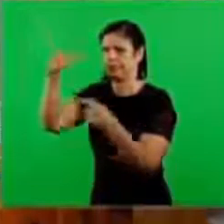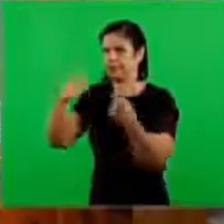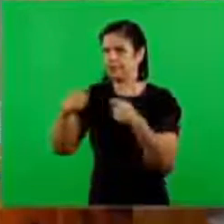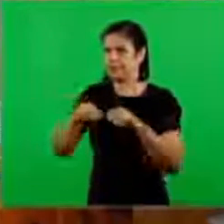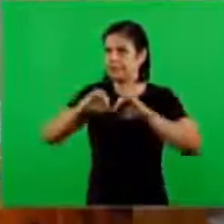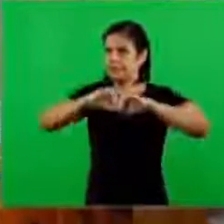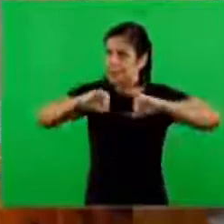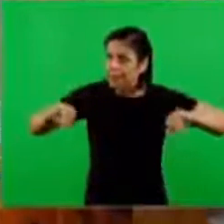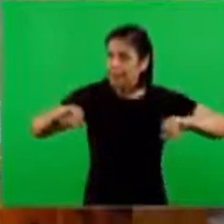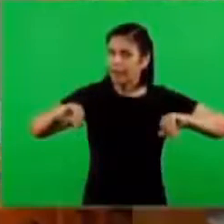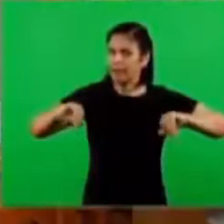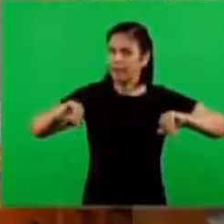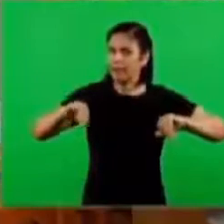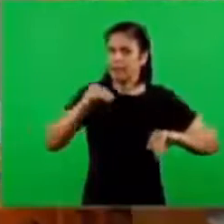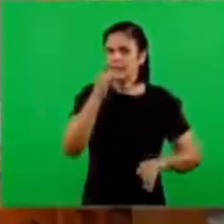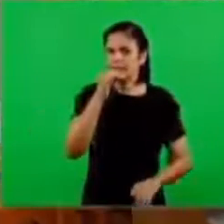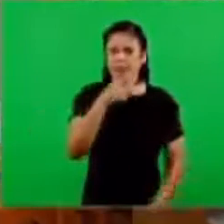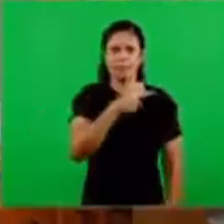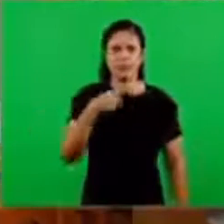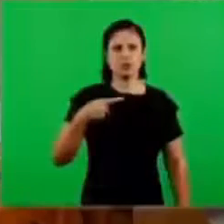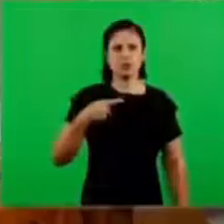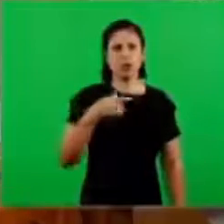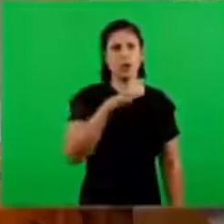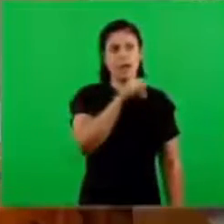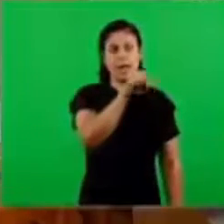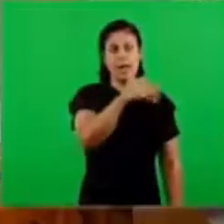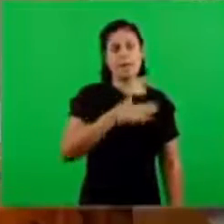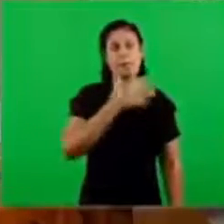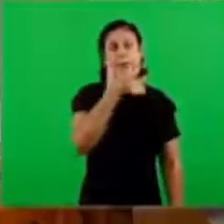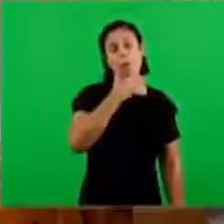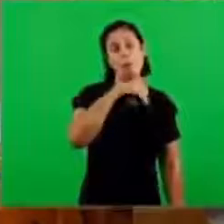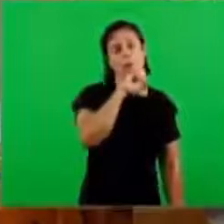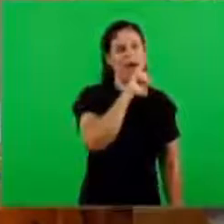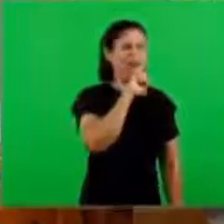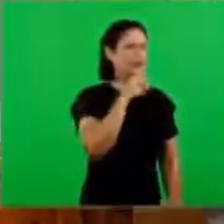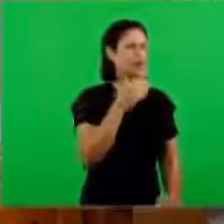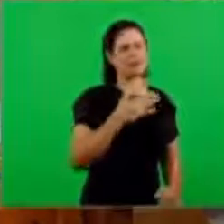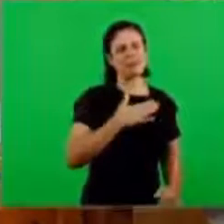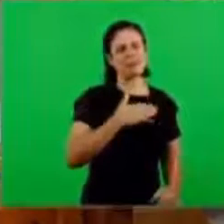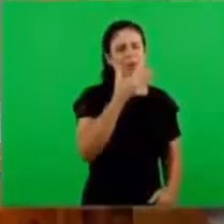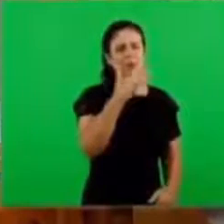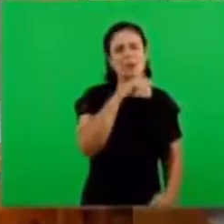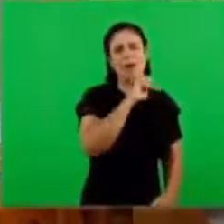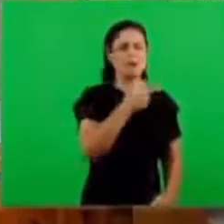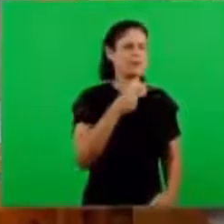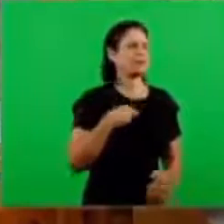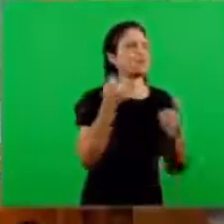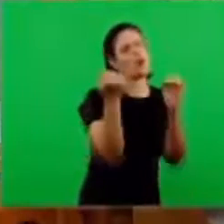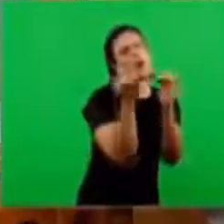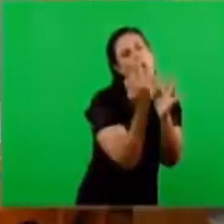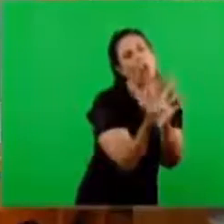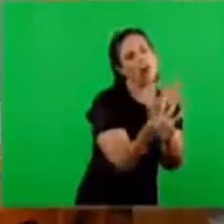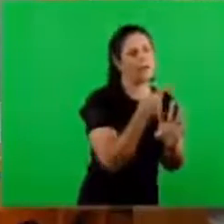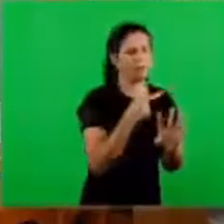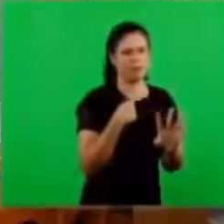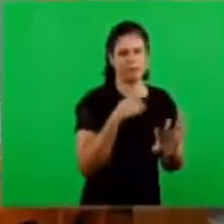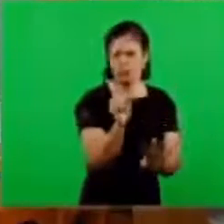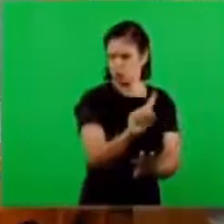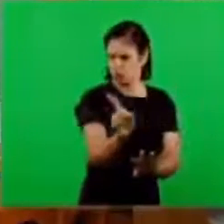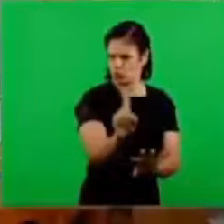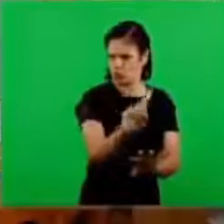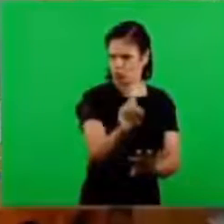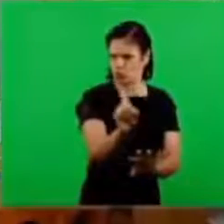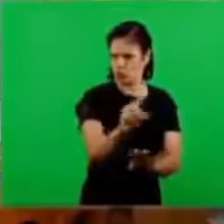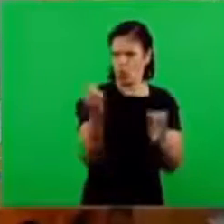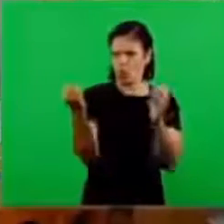if you have a family relationship, you have to make a difference. What is glorification of the Lord? While we're talking